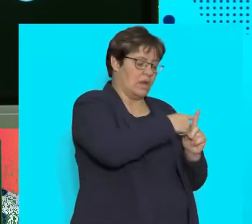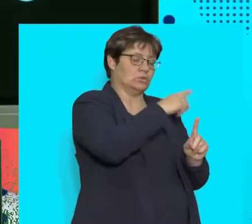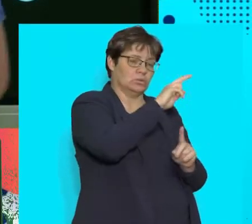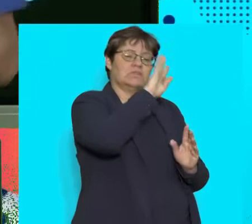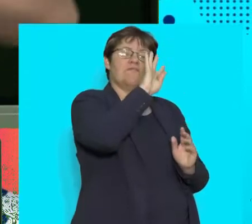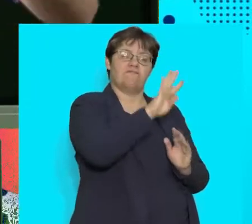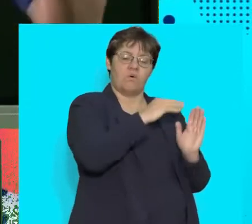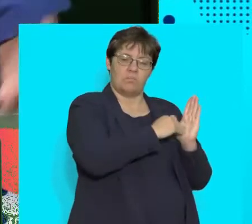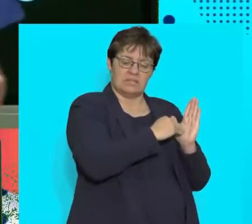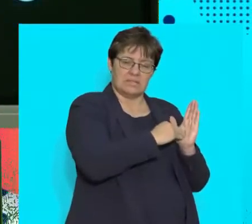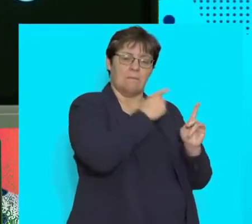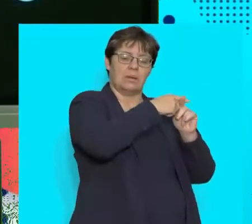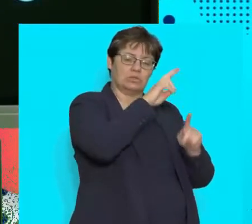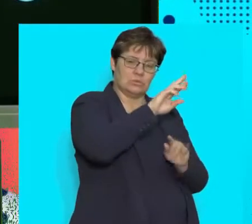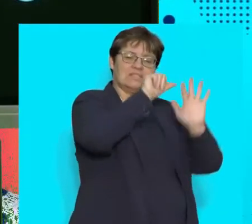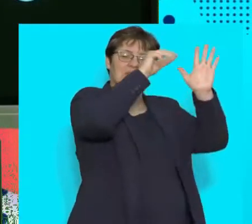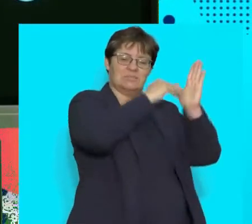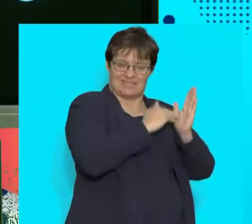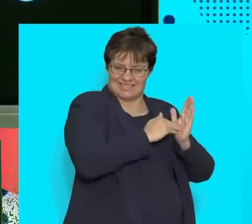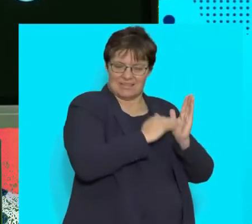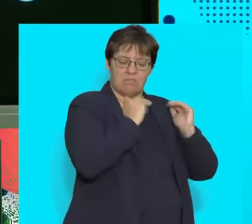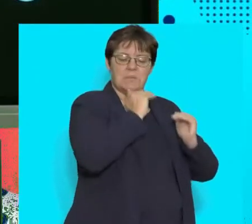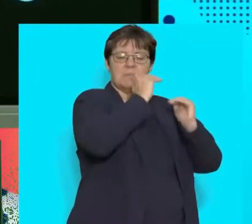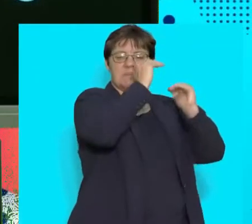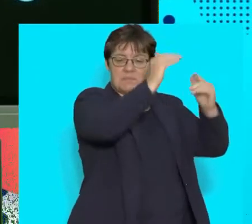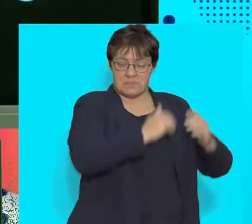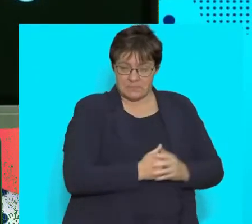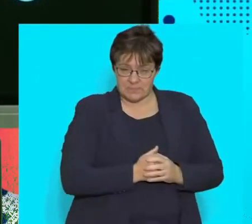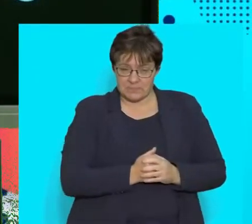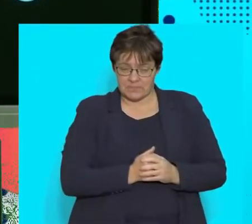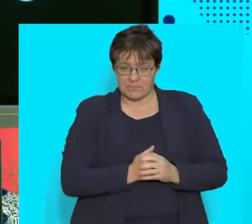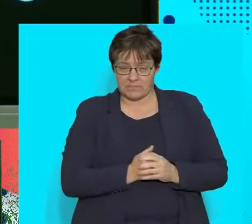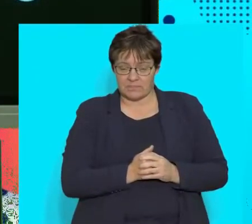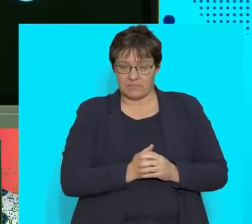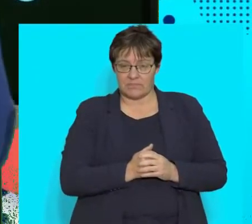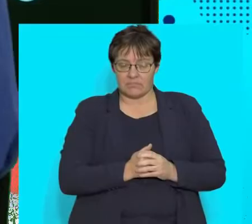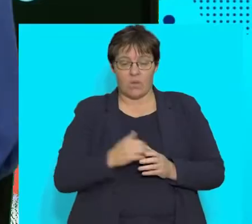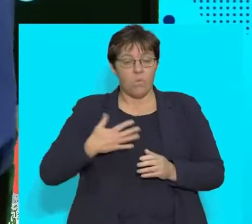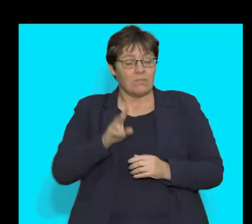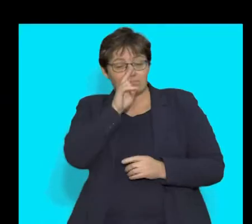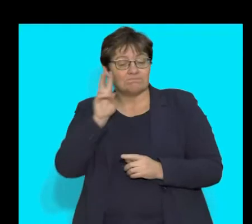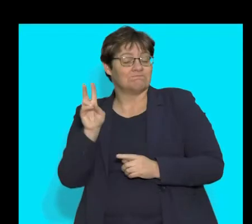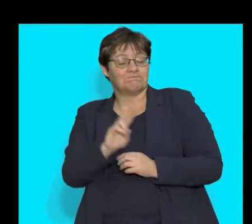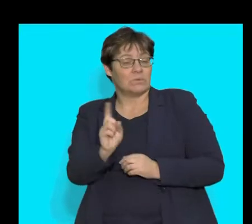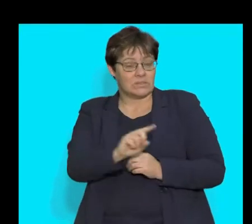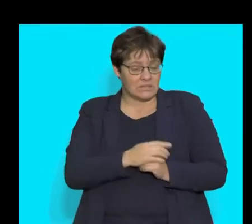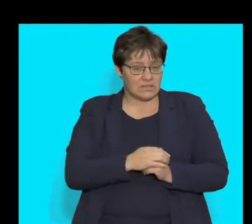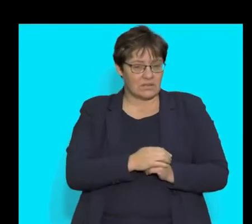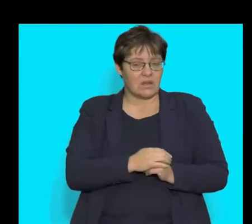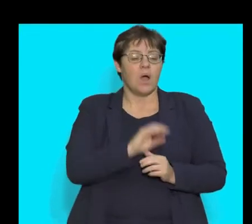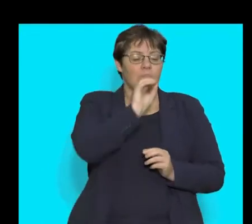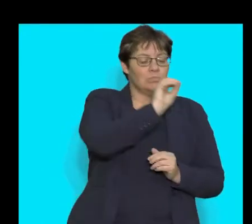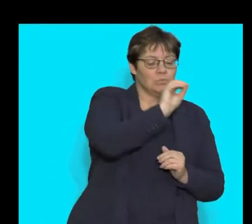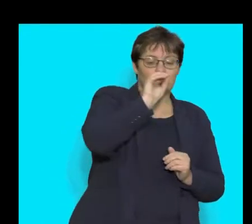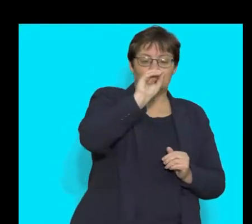4 meters. And that's how it carries on going. Now, I want you to see that in this case, we've been able to plot